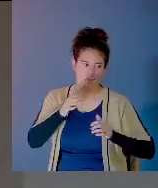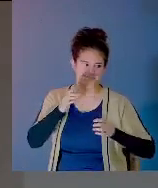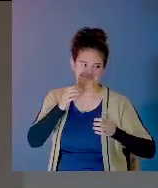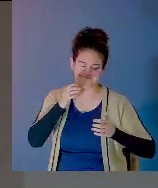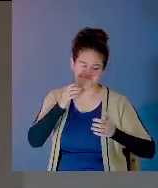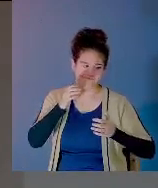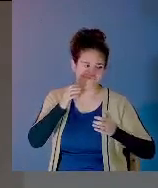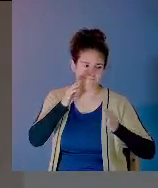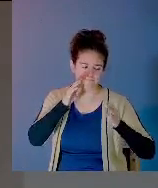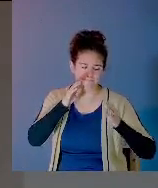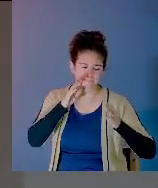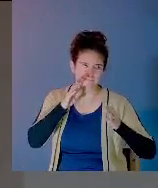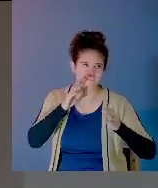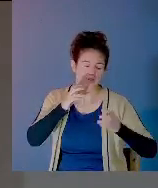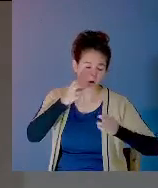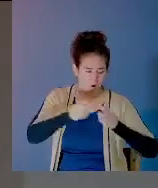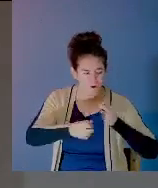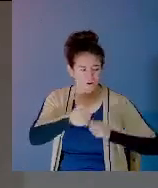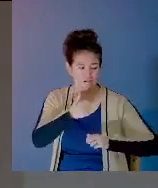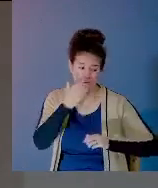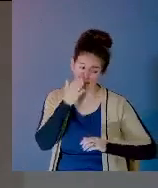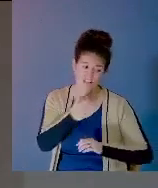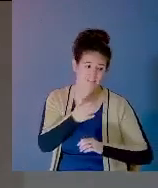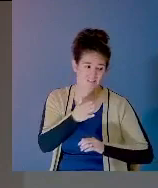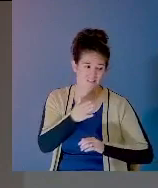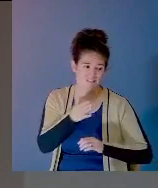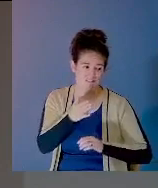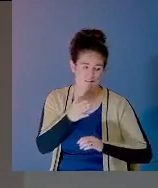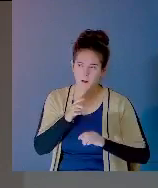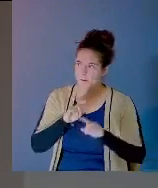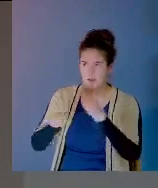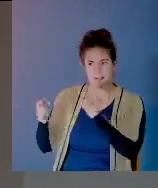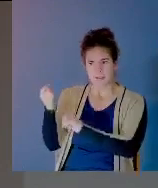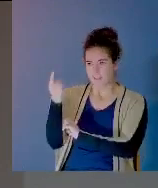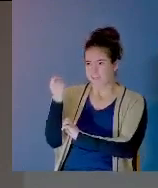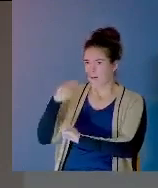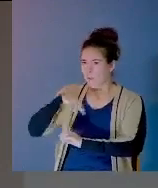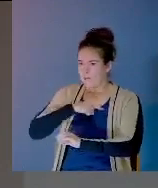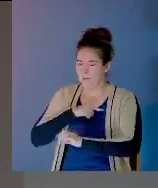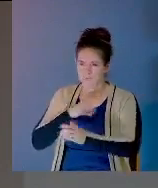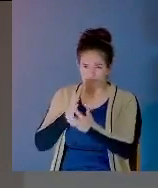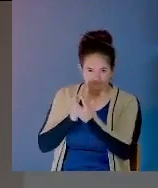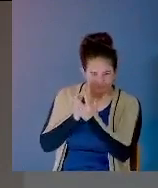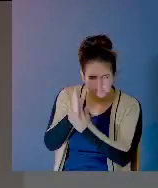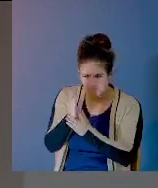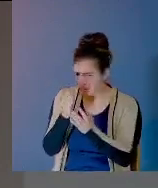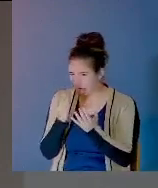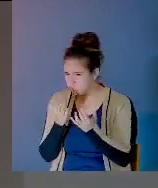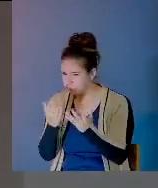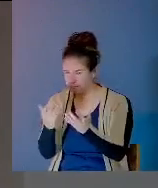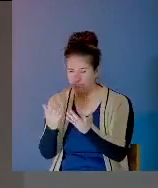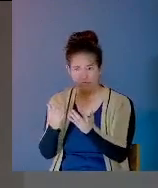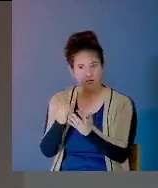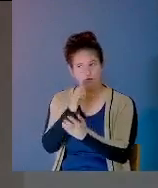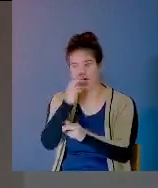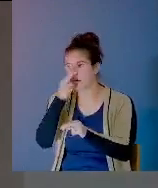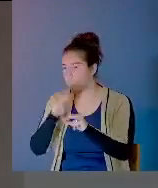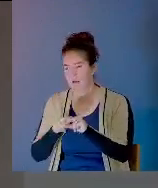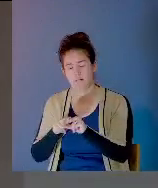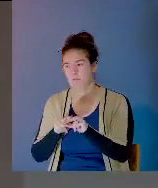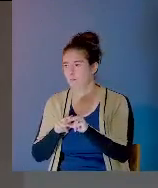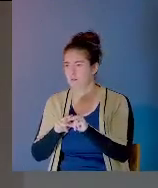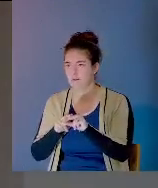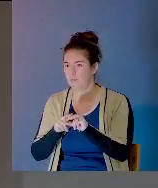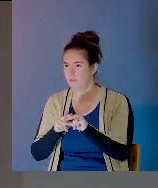furnace, and we're going to be refined. It's not fun to go through the furnace. But Pastor John told me to